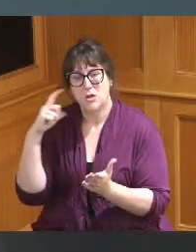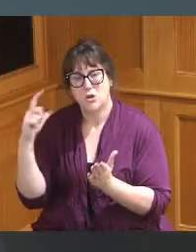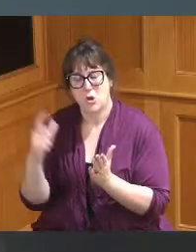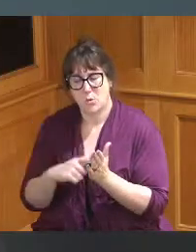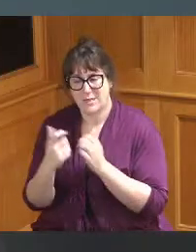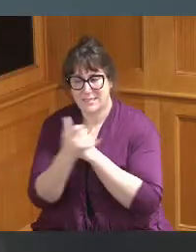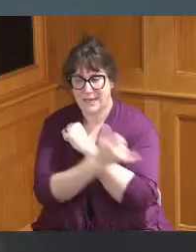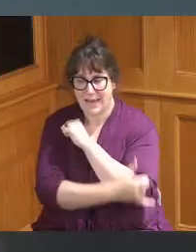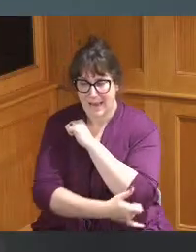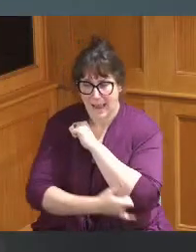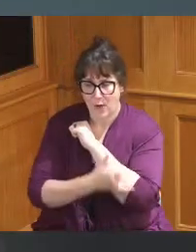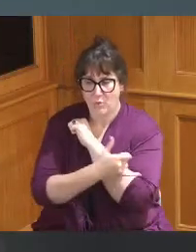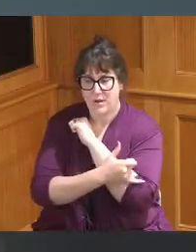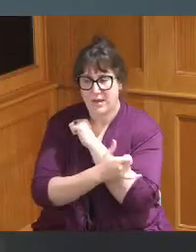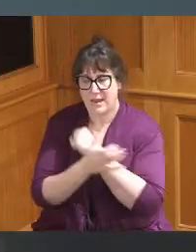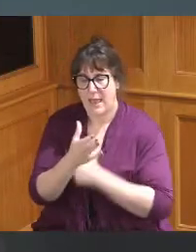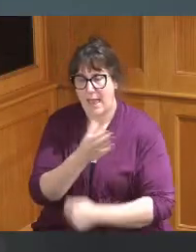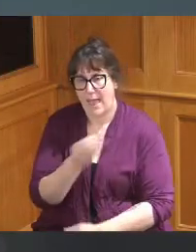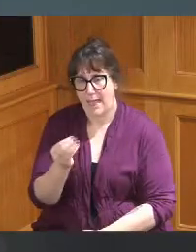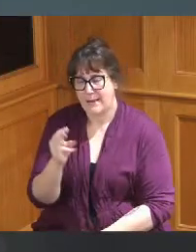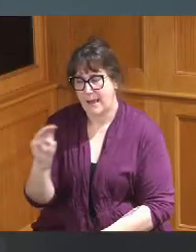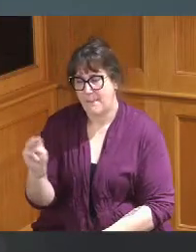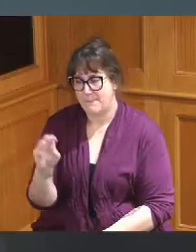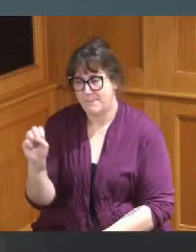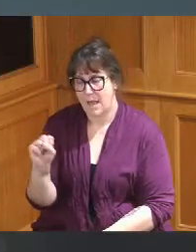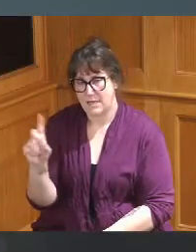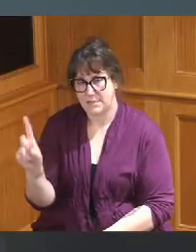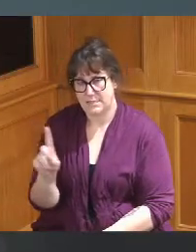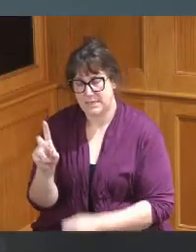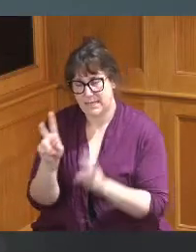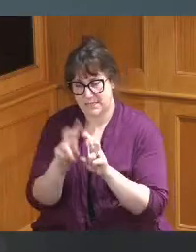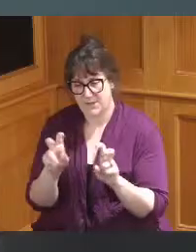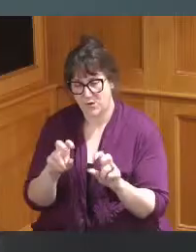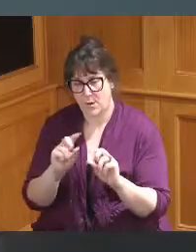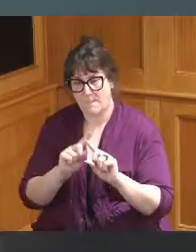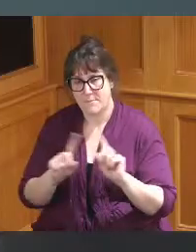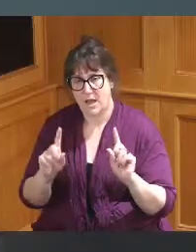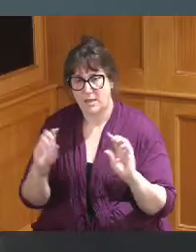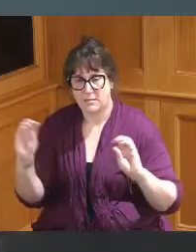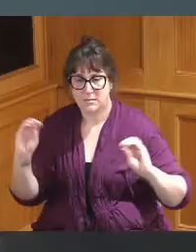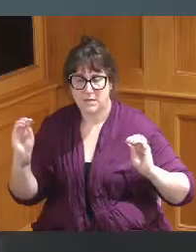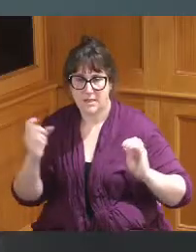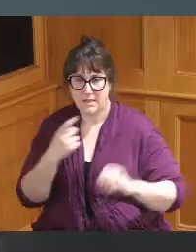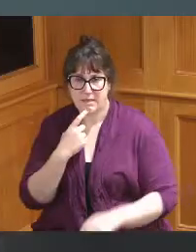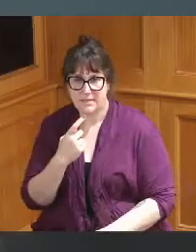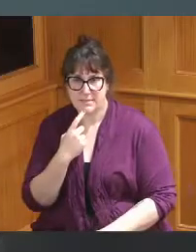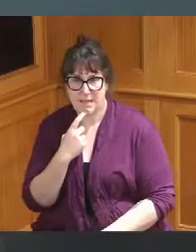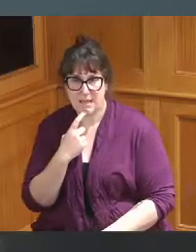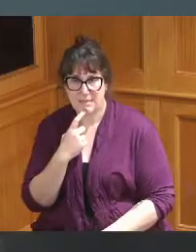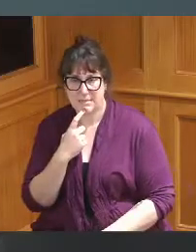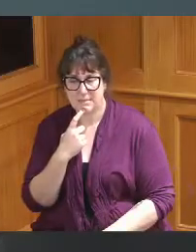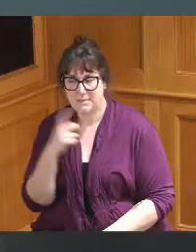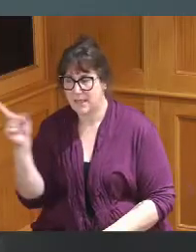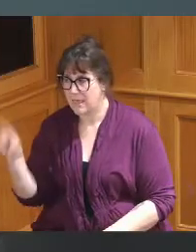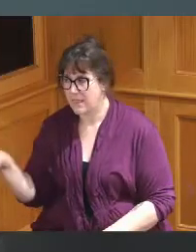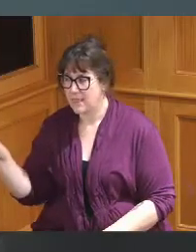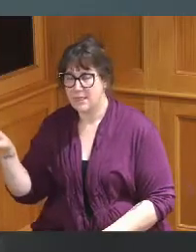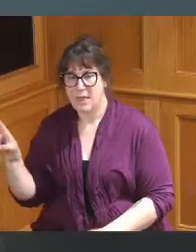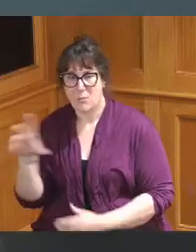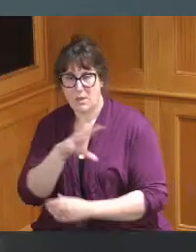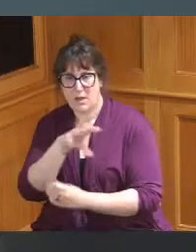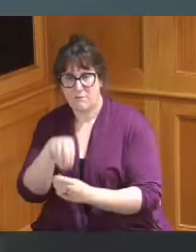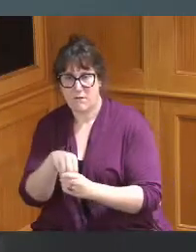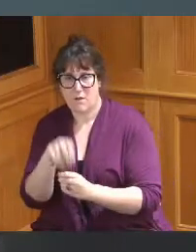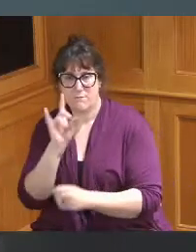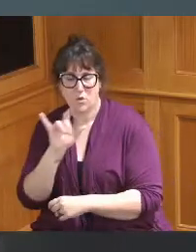county and MSD is evaluating, but nothing to indicate that stakeholders are going to be involved in